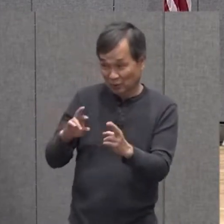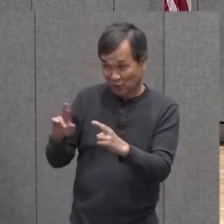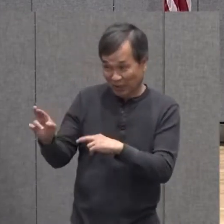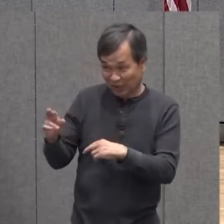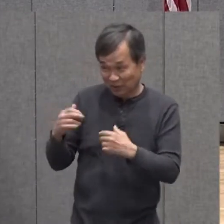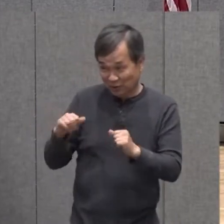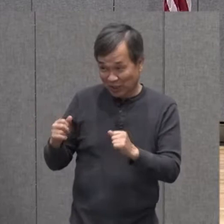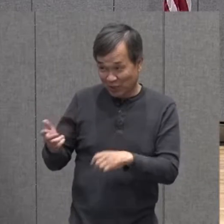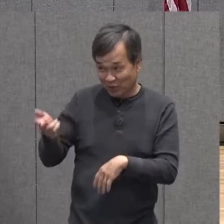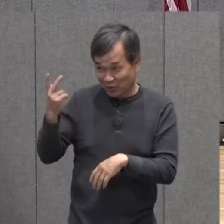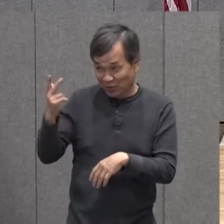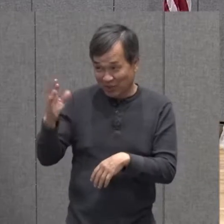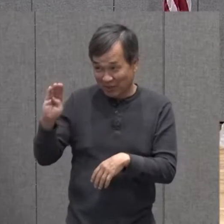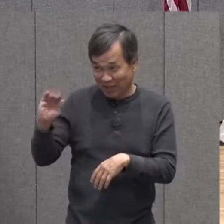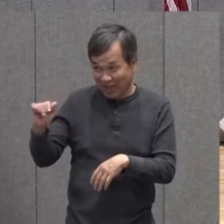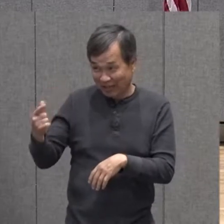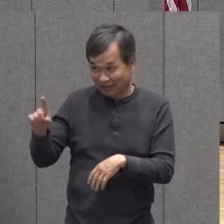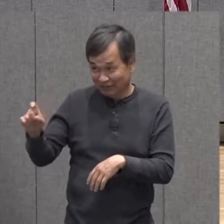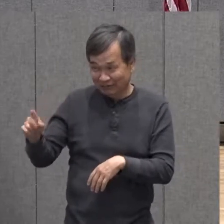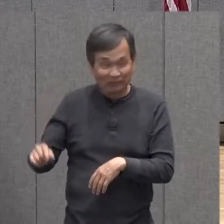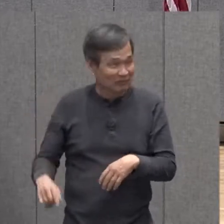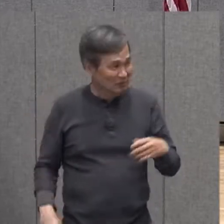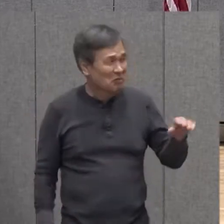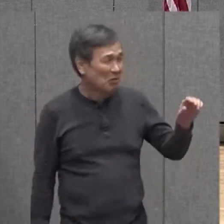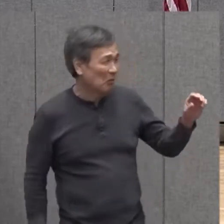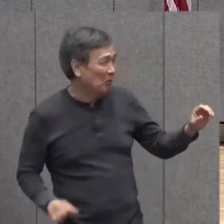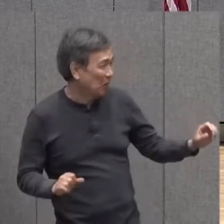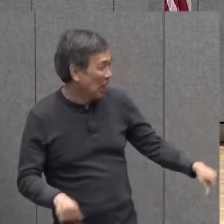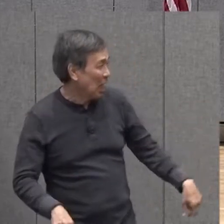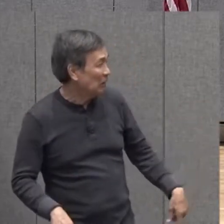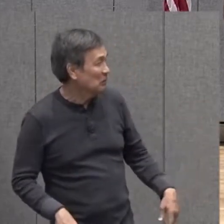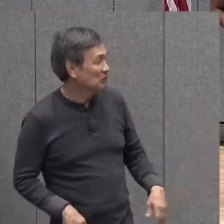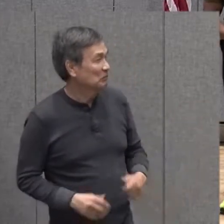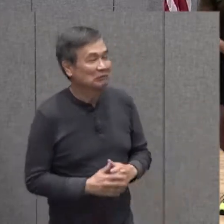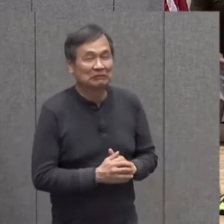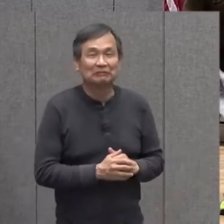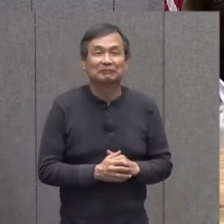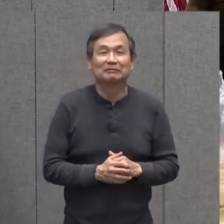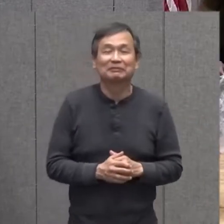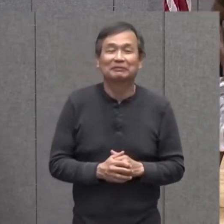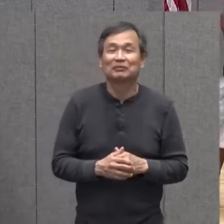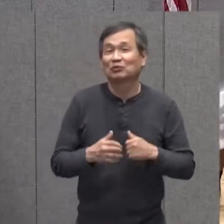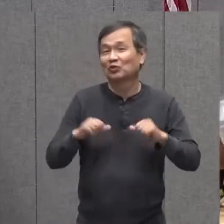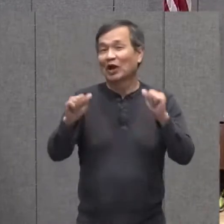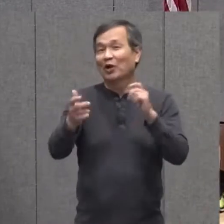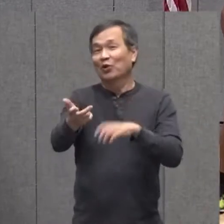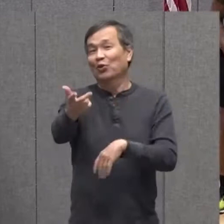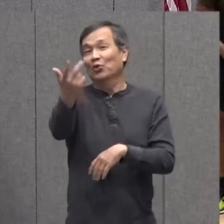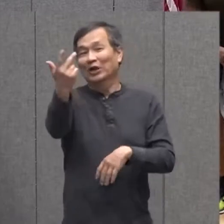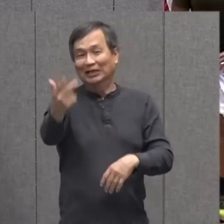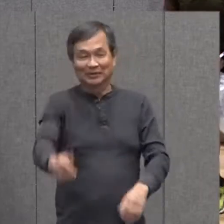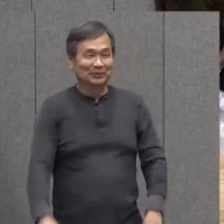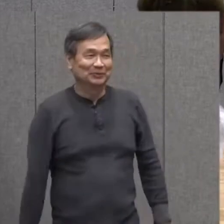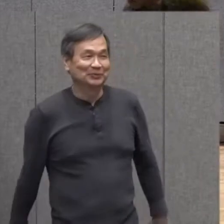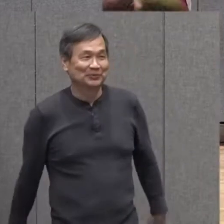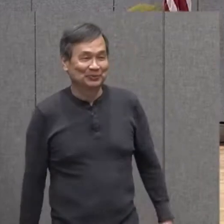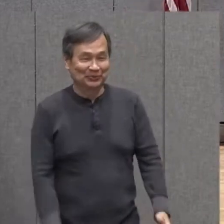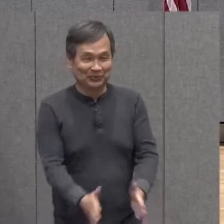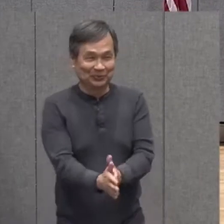to use 3 bags? Sure. All right. I think they can handle it. All Ok, right, let's try it. vamos a ver si ustedes pueden Thank you. hacerlo con